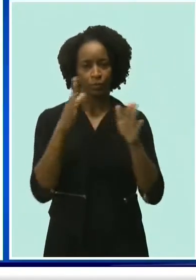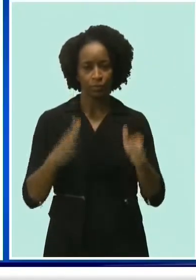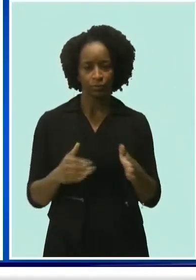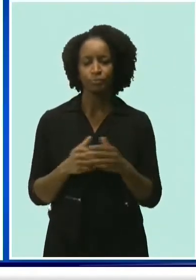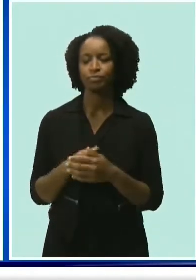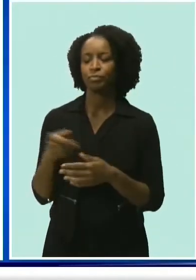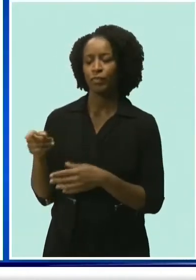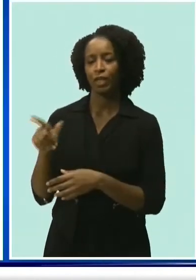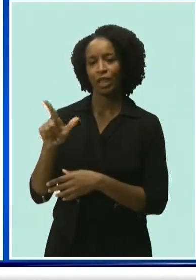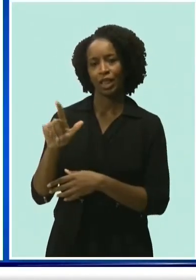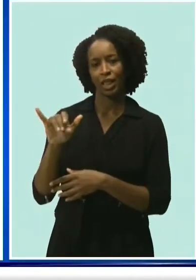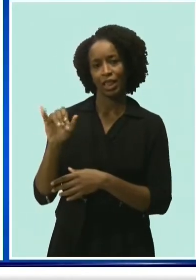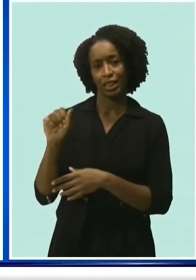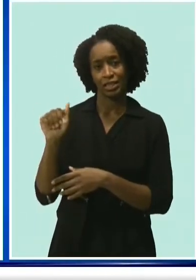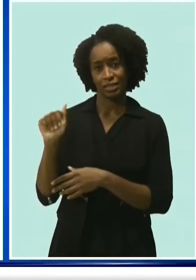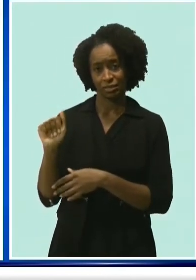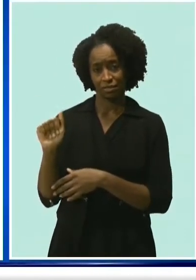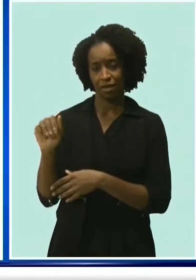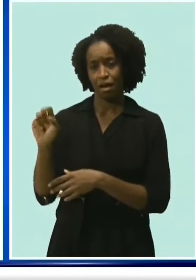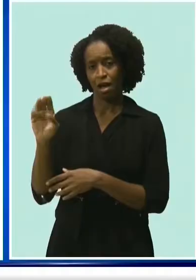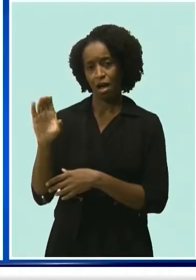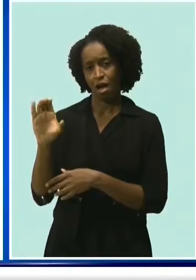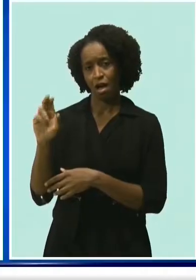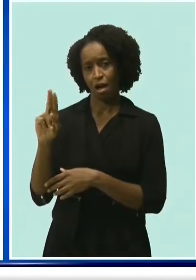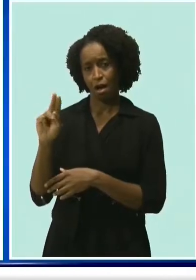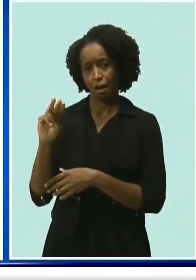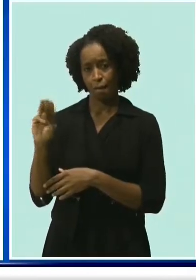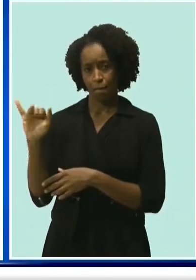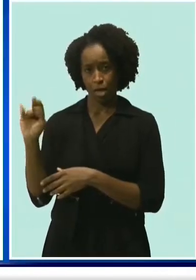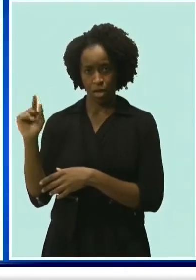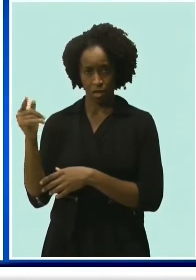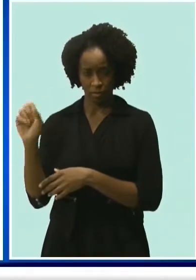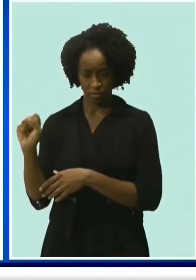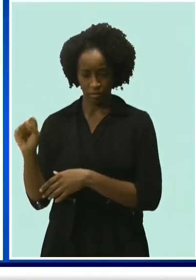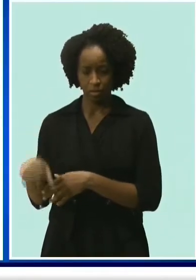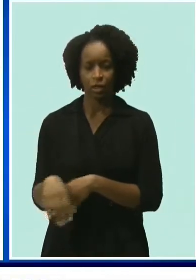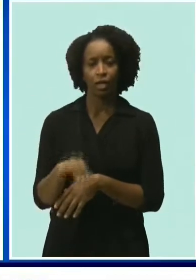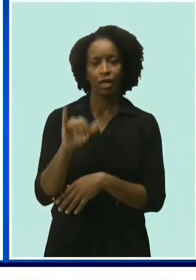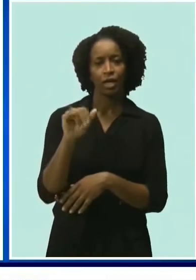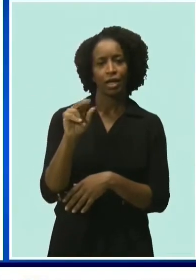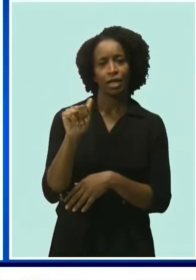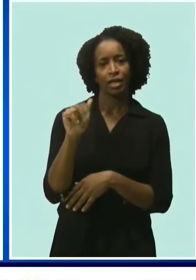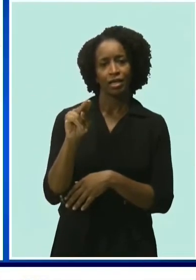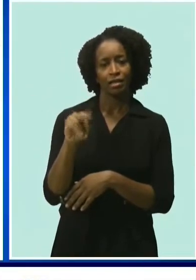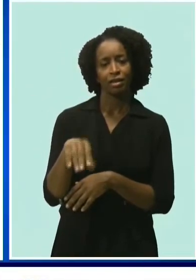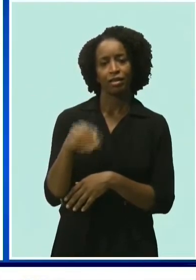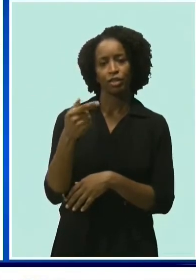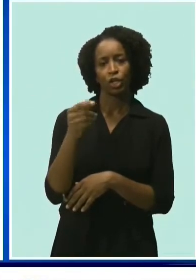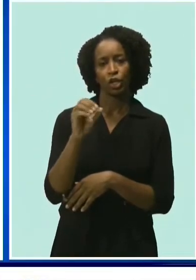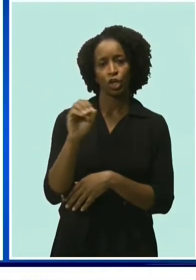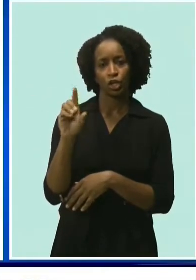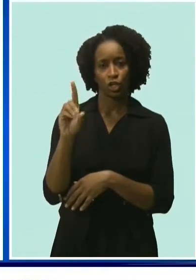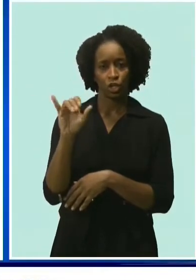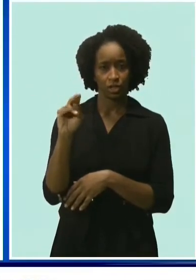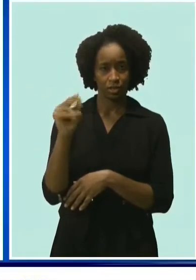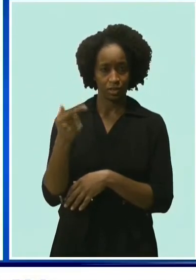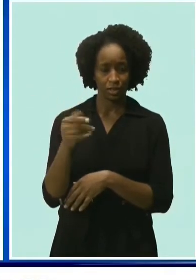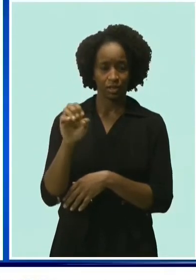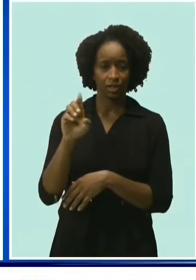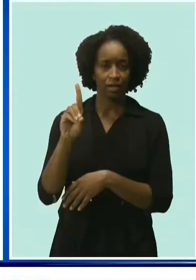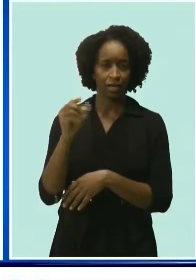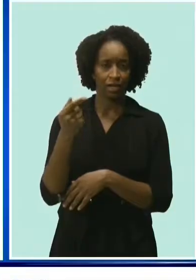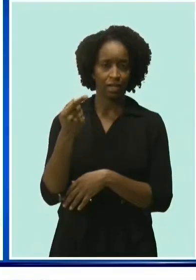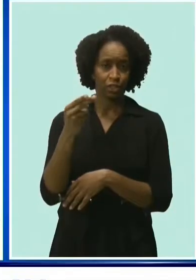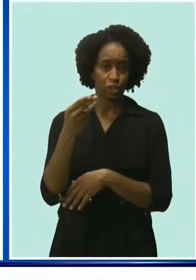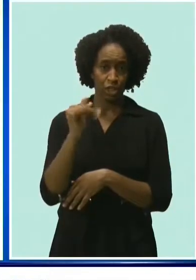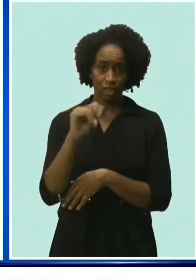Transport Works and Water Resources Minister Ian Goodenough were joined by Prime Minister Mia Amor-Motley, Attorney General Dale Marshall,